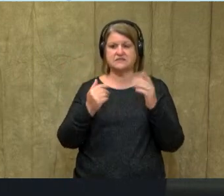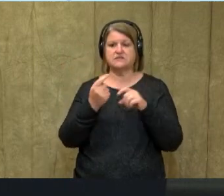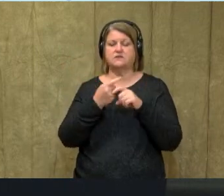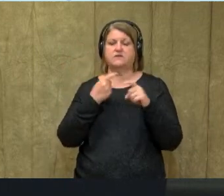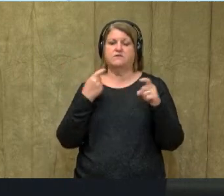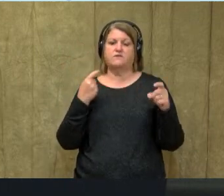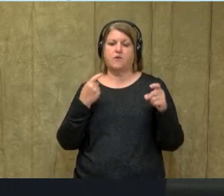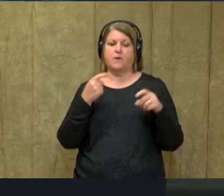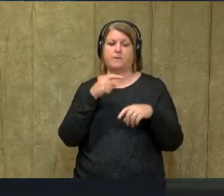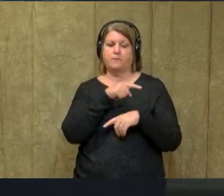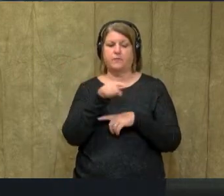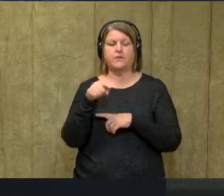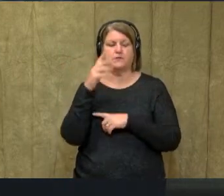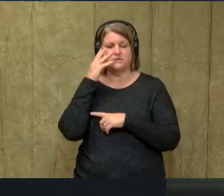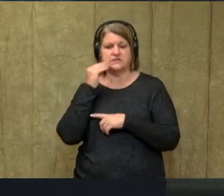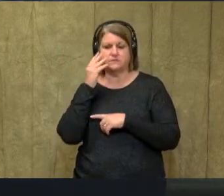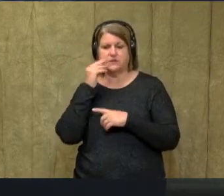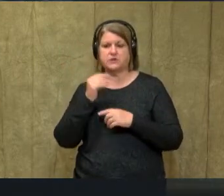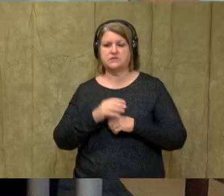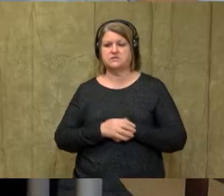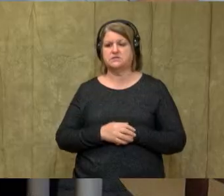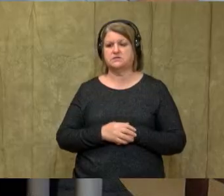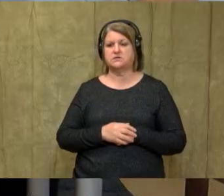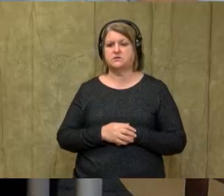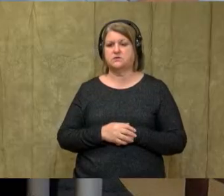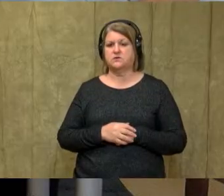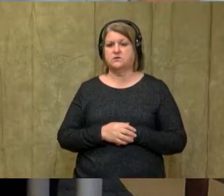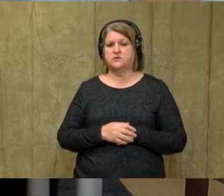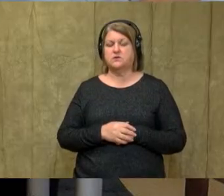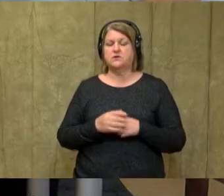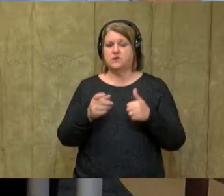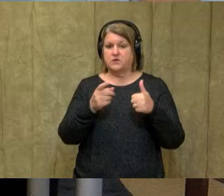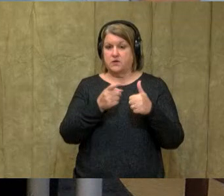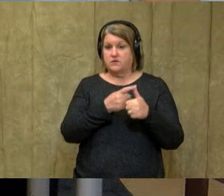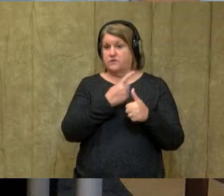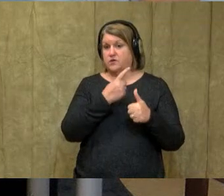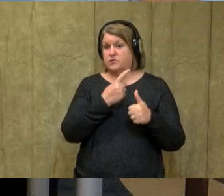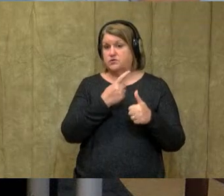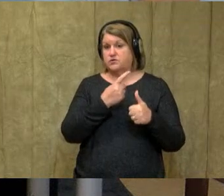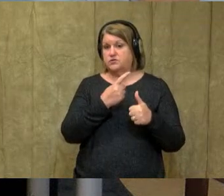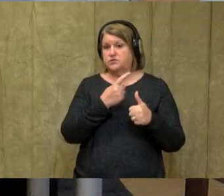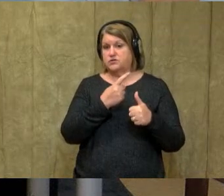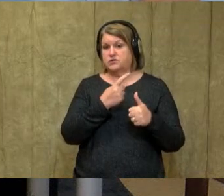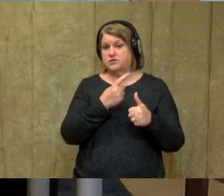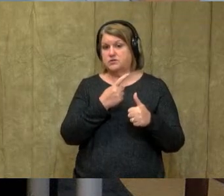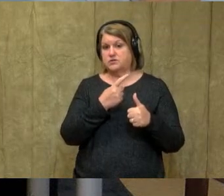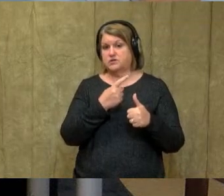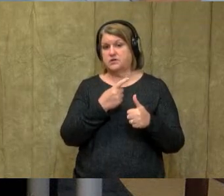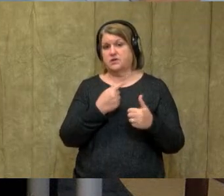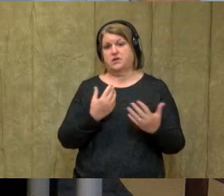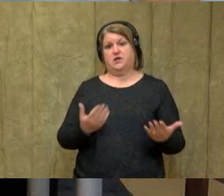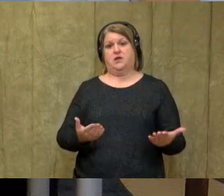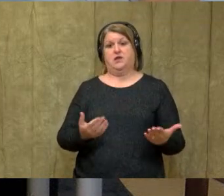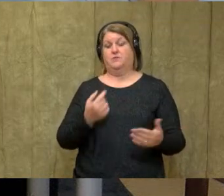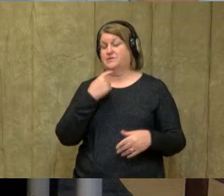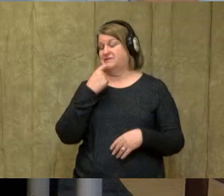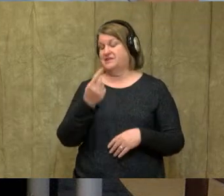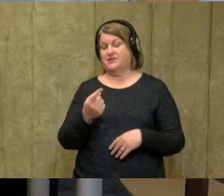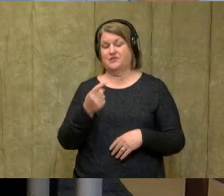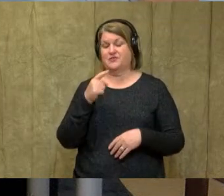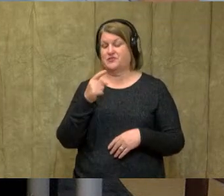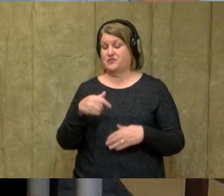experiences. So what could some of those be? Well, first, let me commend you. You've made it to this